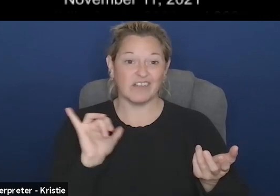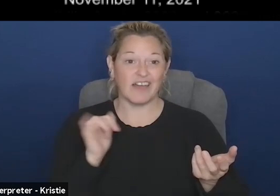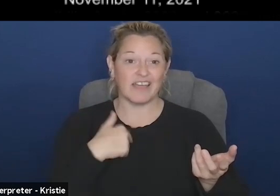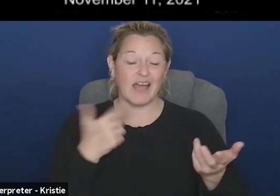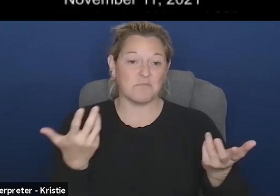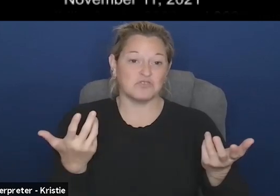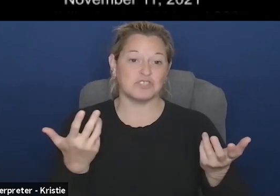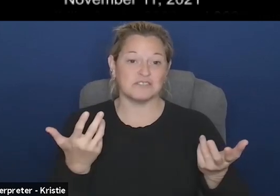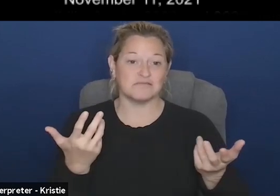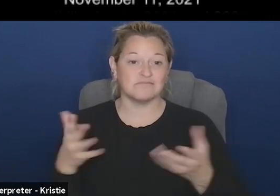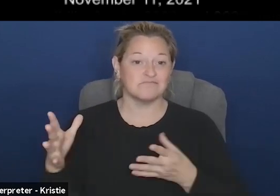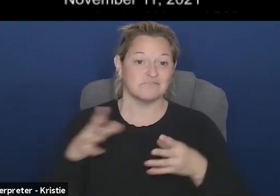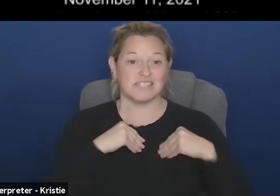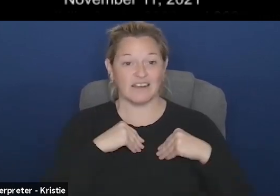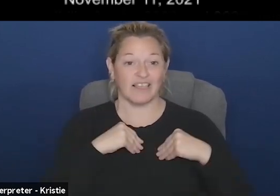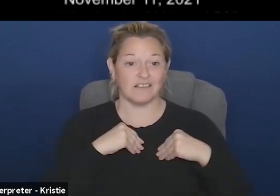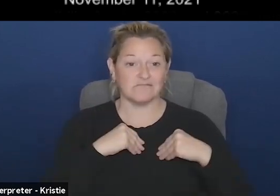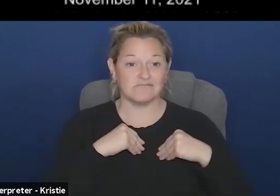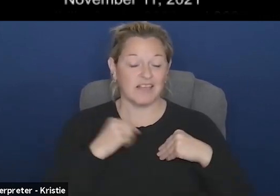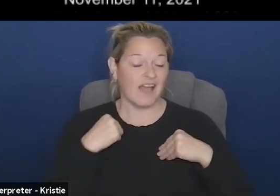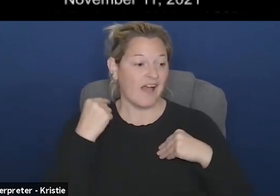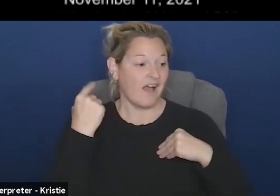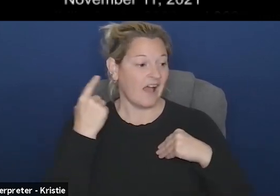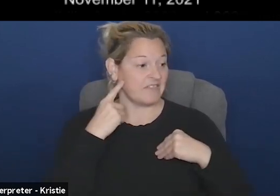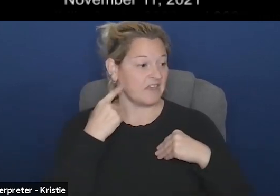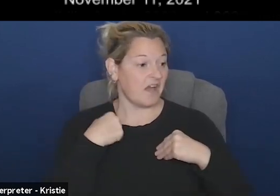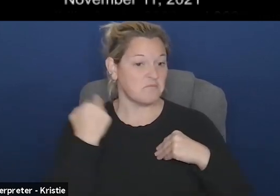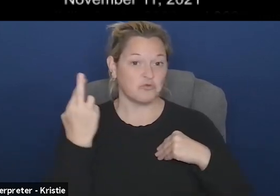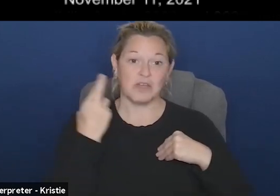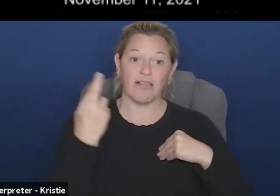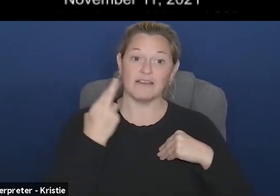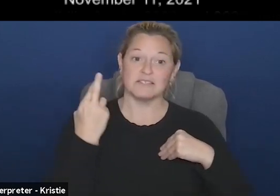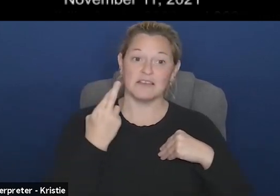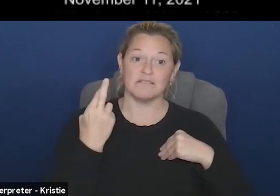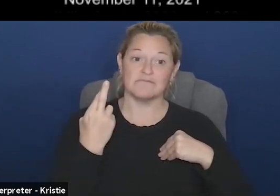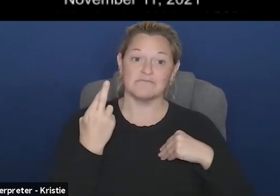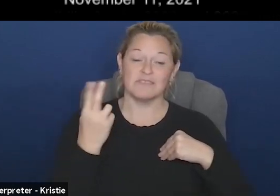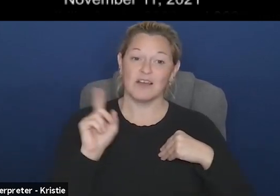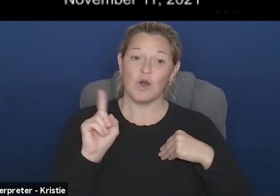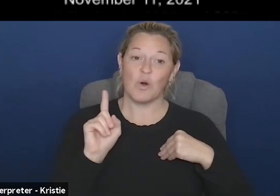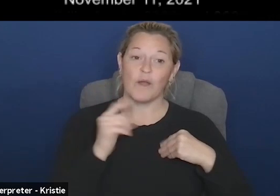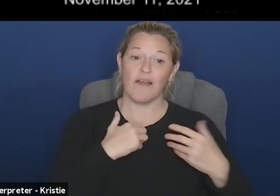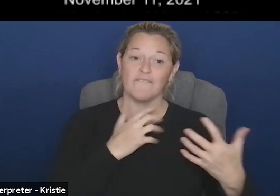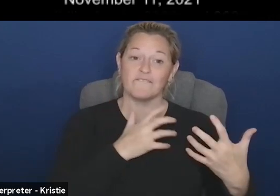sort of realizing where I could do the most good.